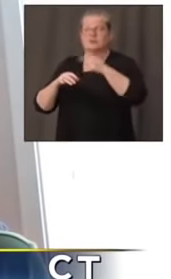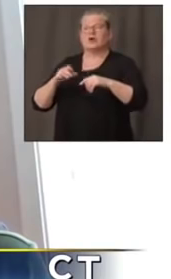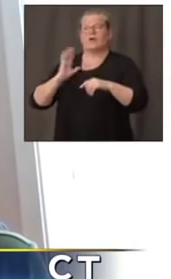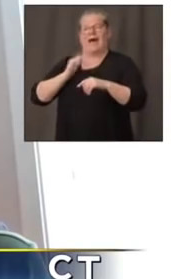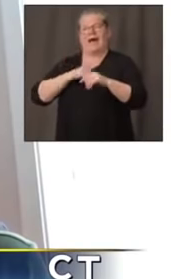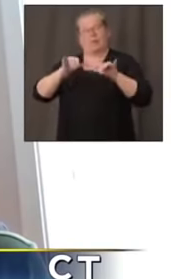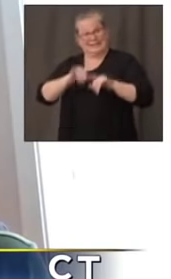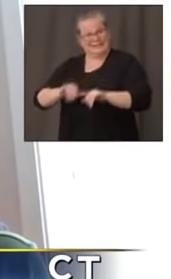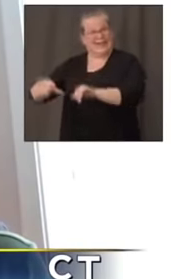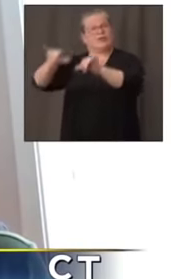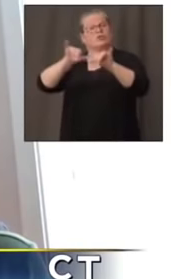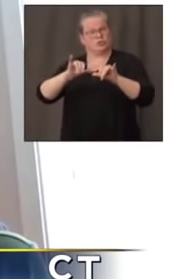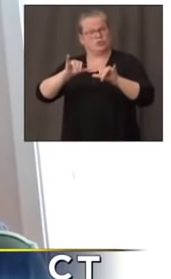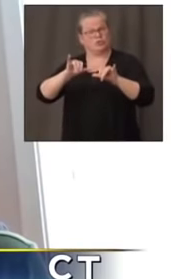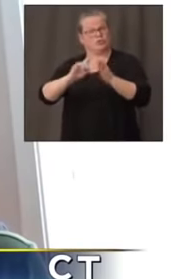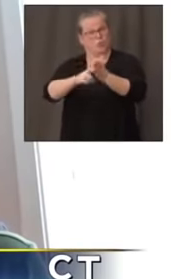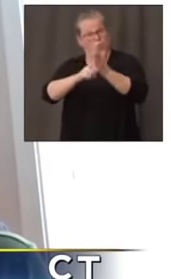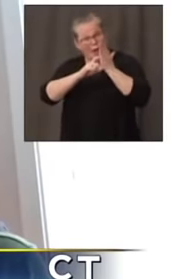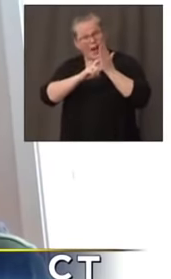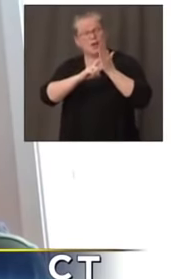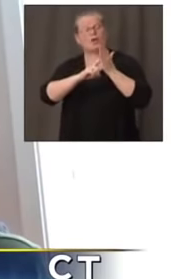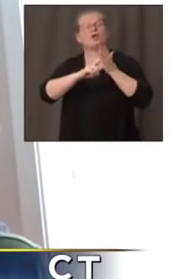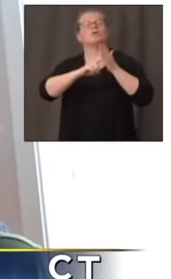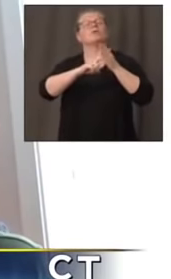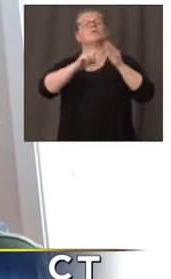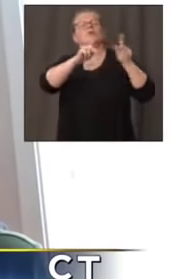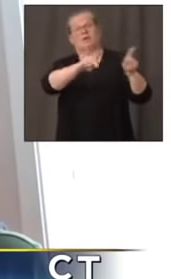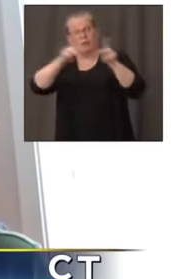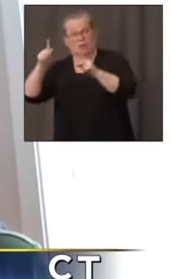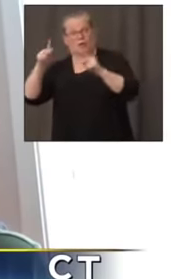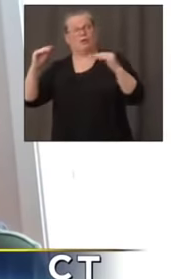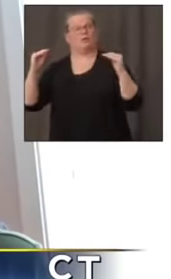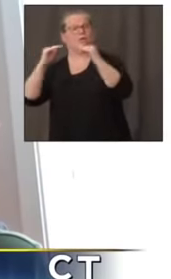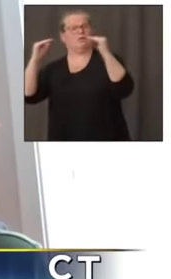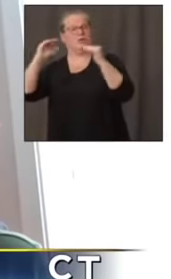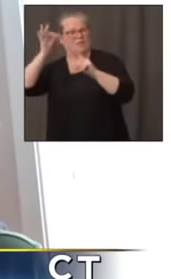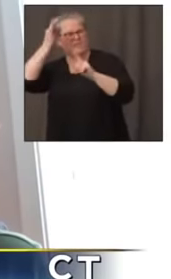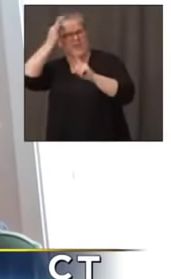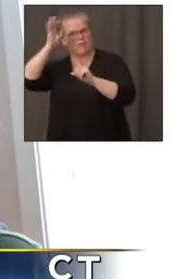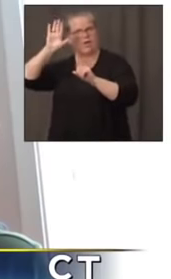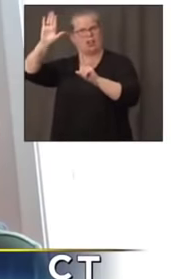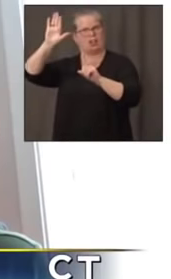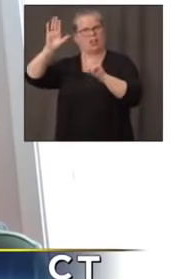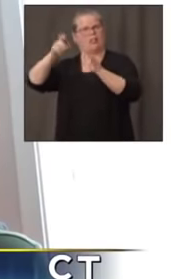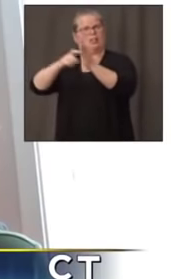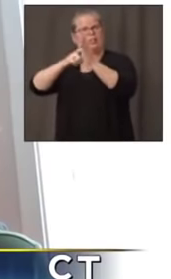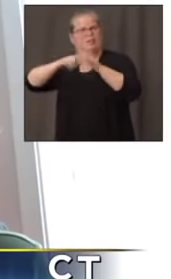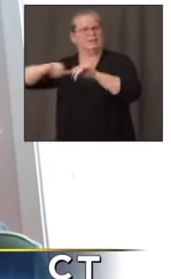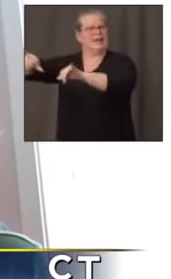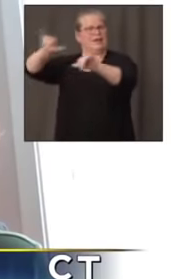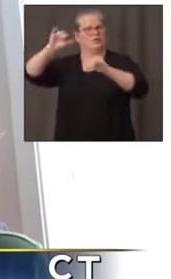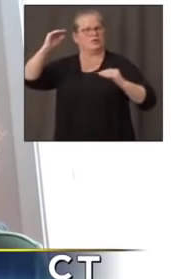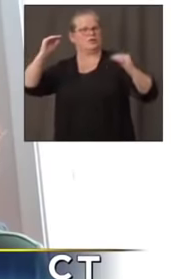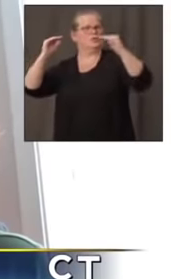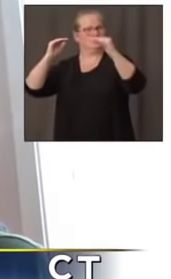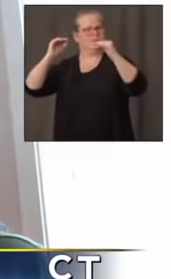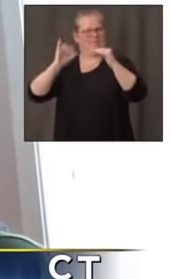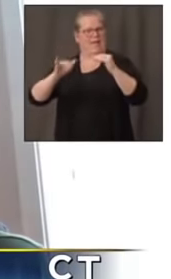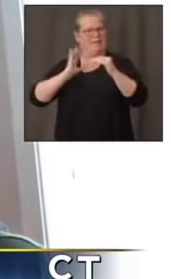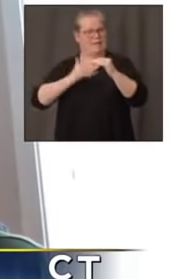the federal nursing home testing. So as Josh was just explaining, that